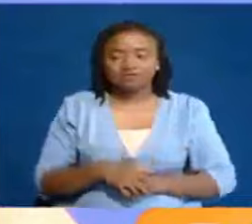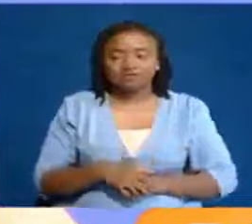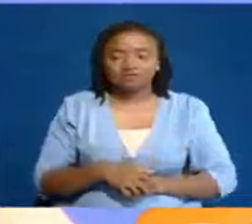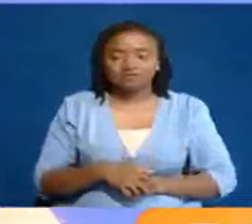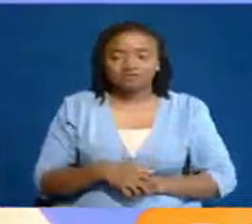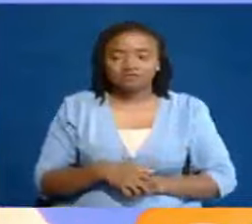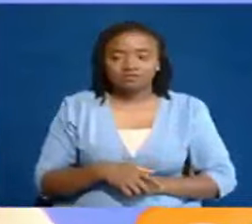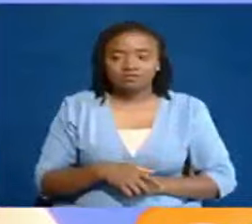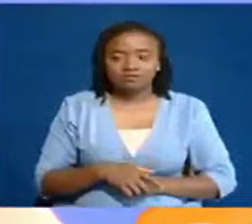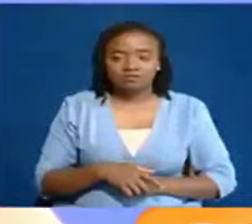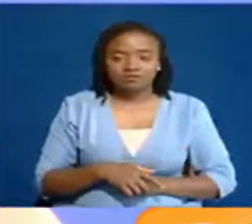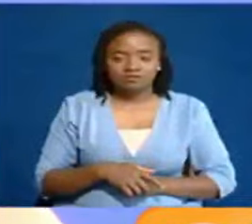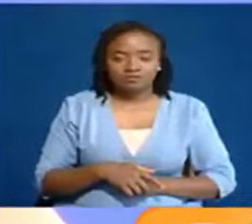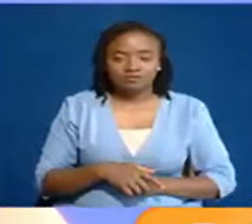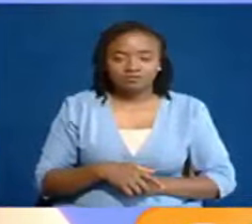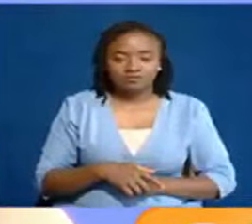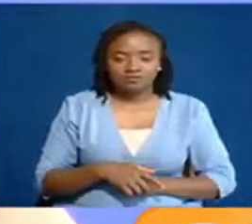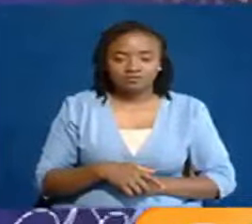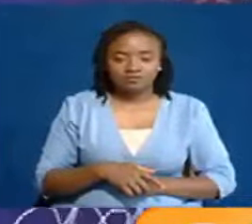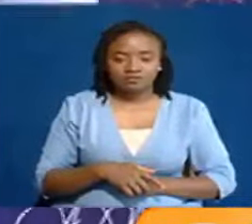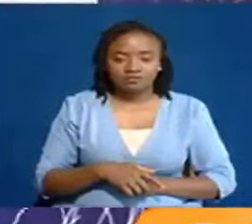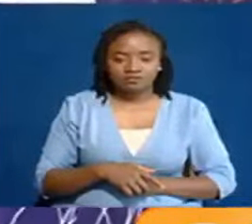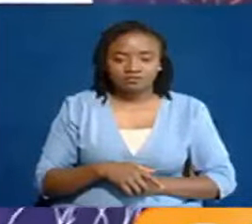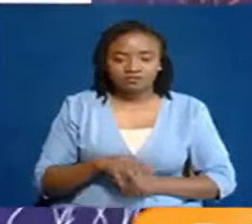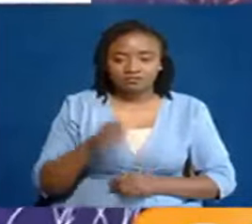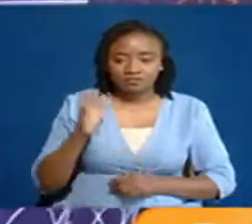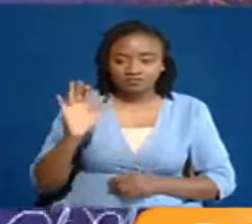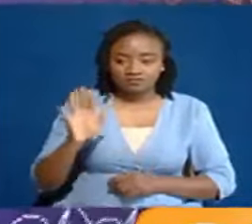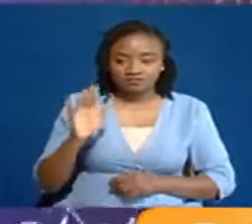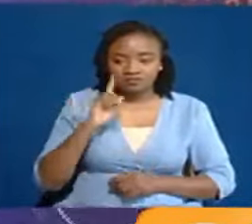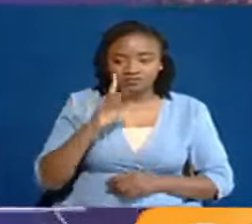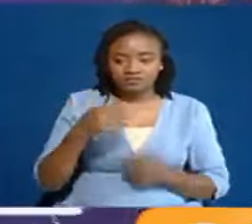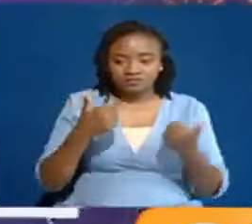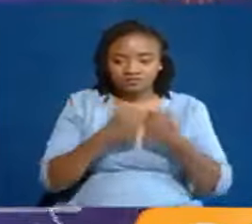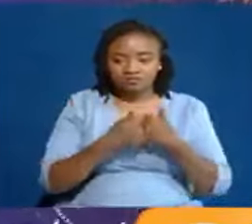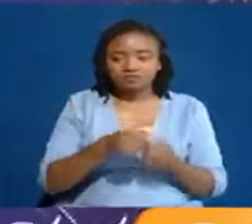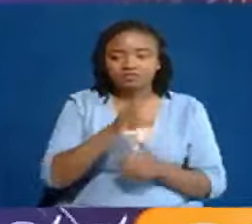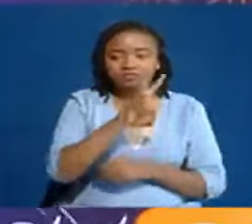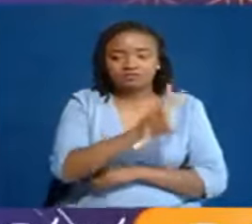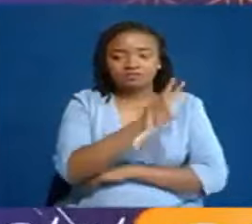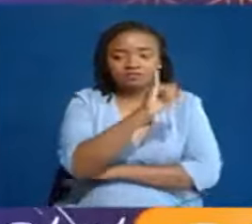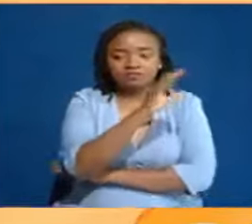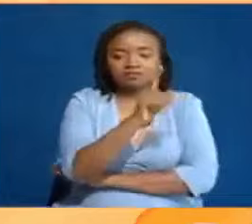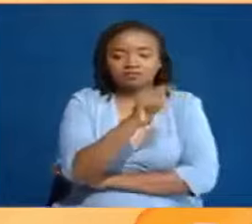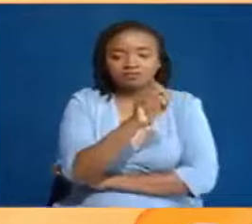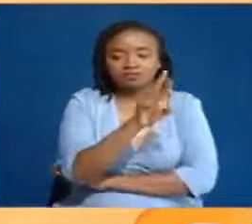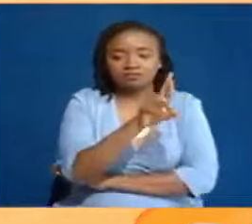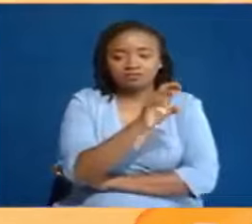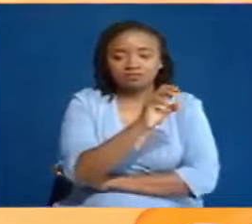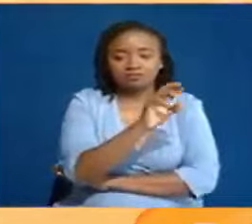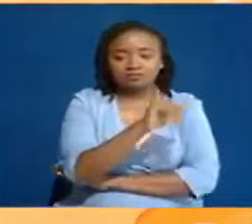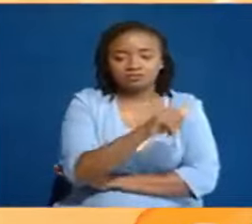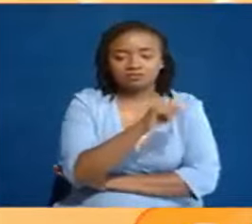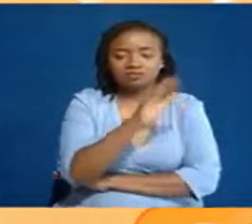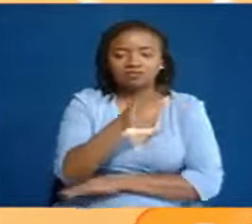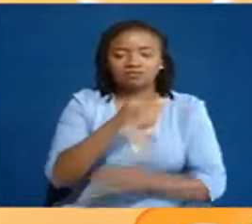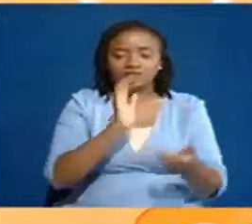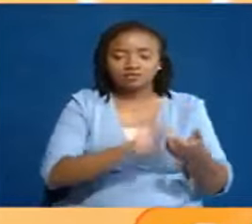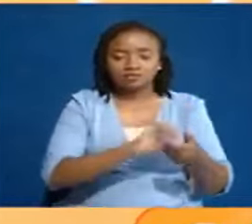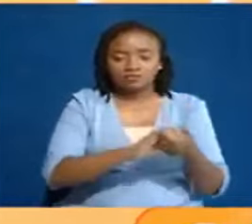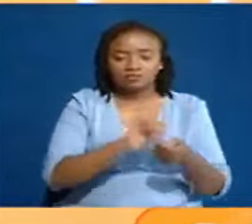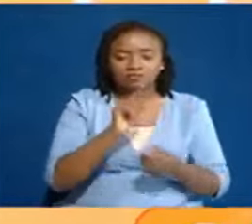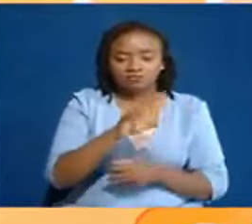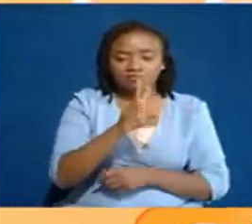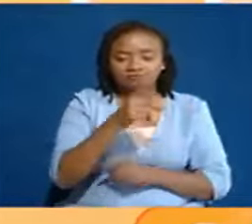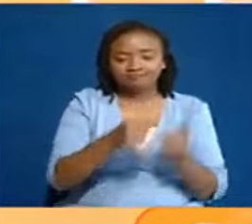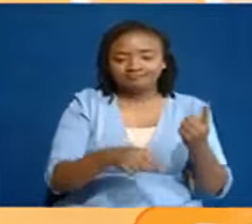On Shabiki.com's Aviator game, Victoria Mwangi, a cake baker from Buruburu, is the second winner of Jiomoshe